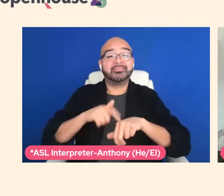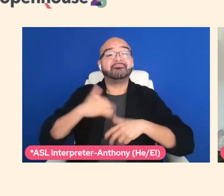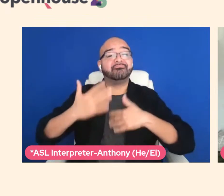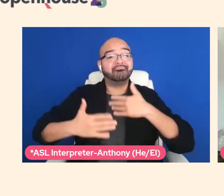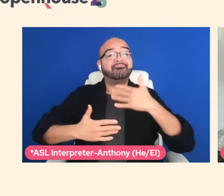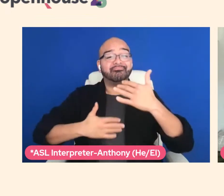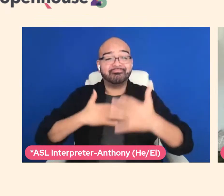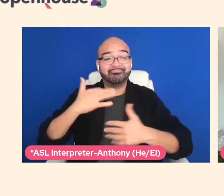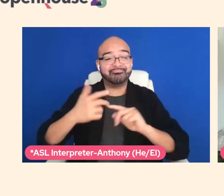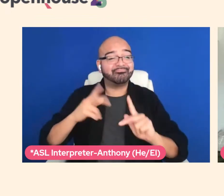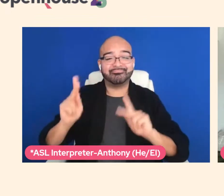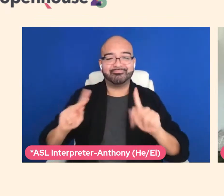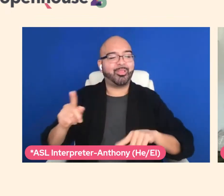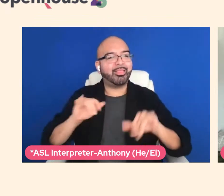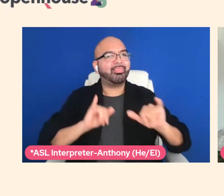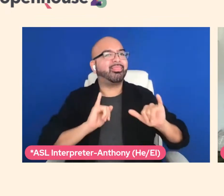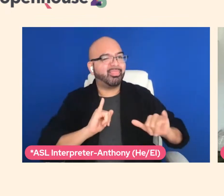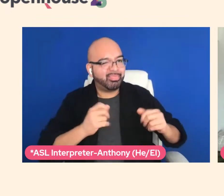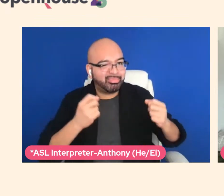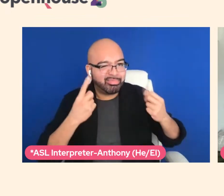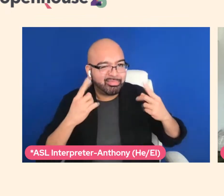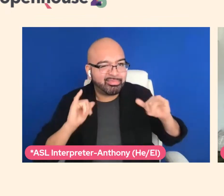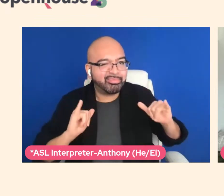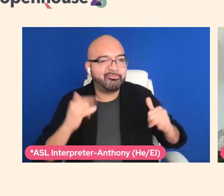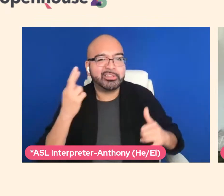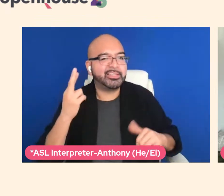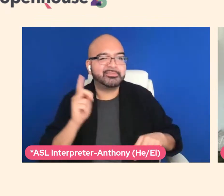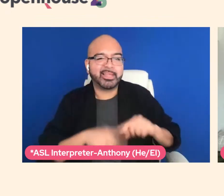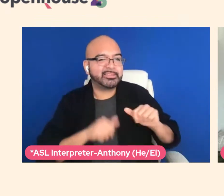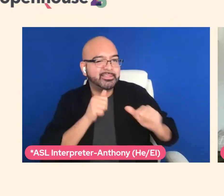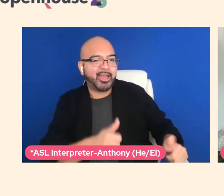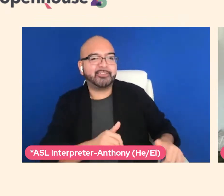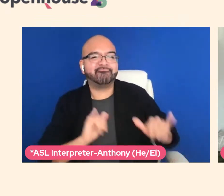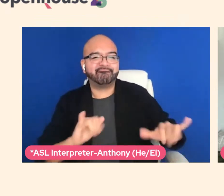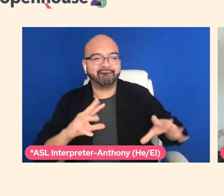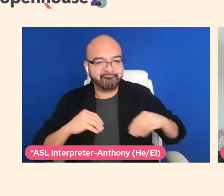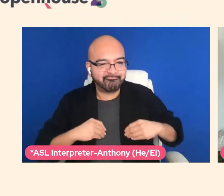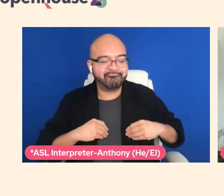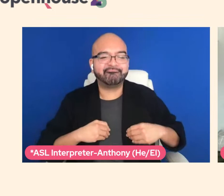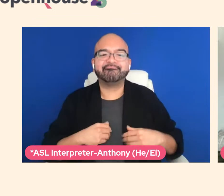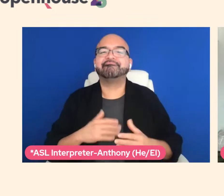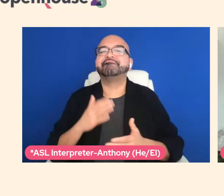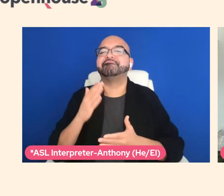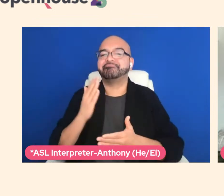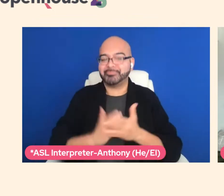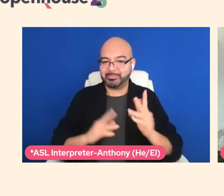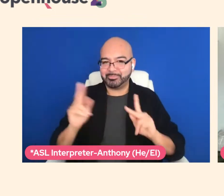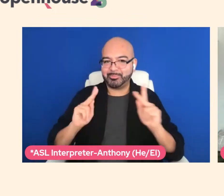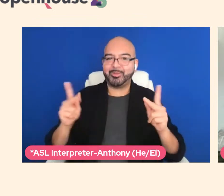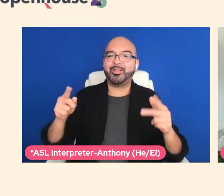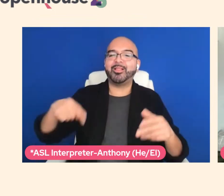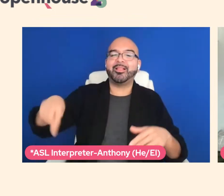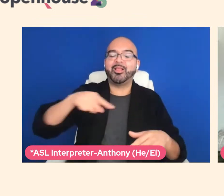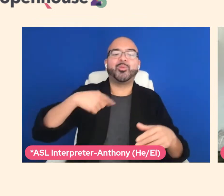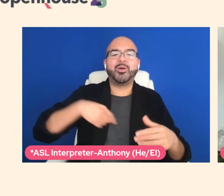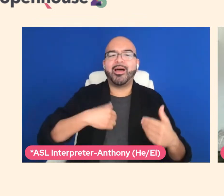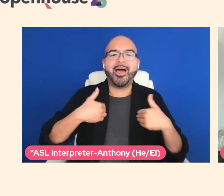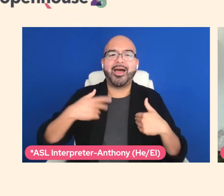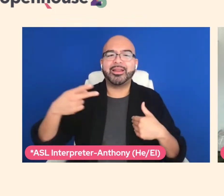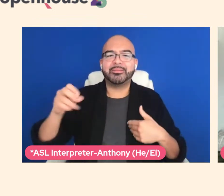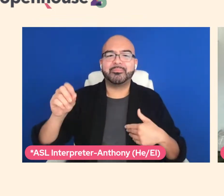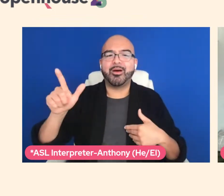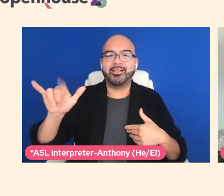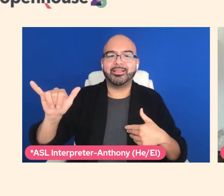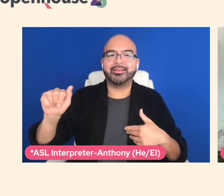it. Right. I have some real, we have some real Pollyannas inside of EBPrec. If y'all don't know what Pollyannas are, you